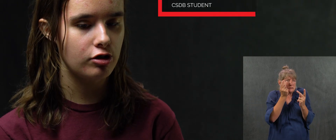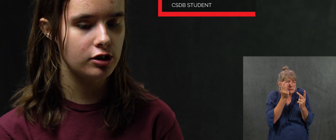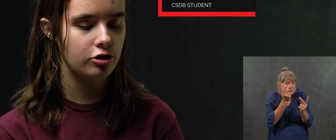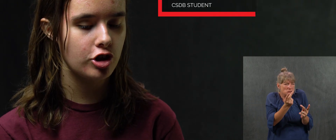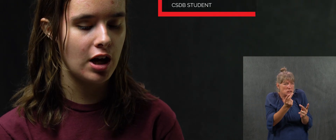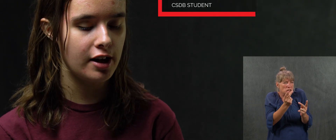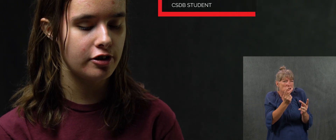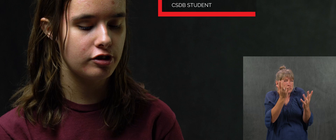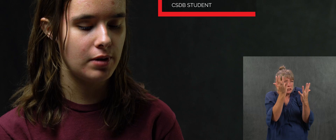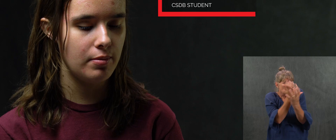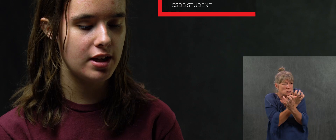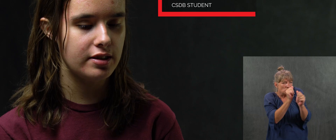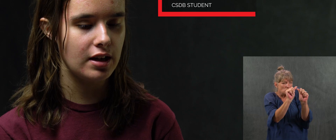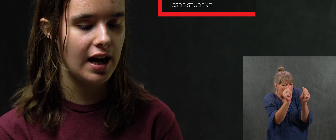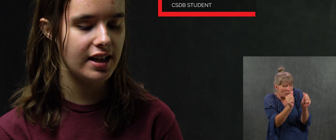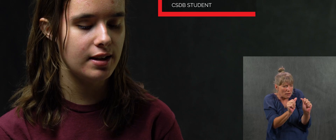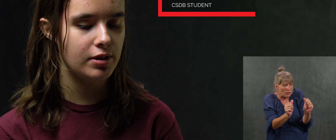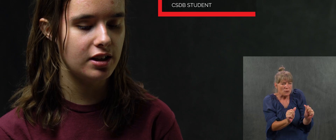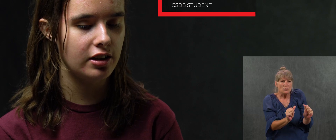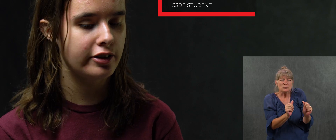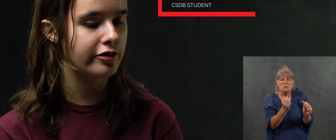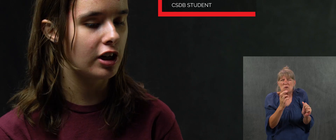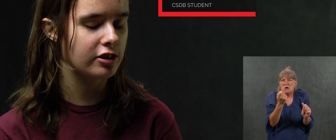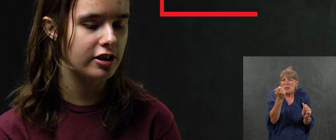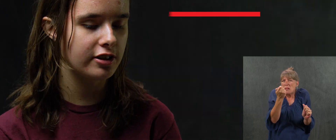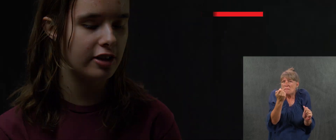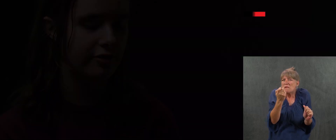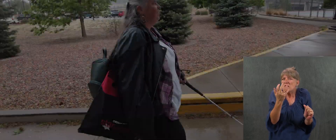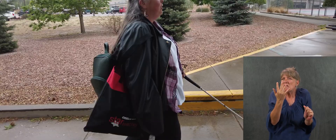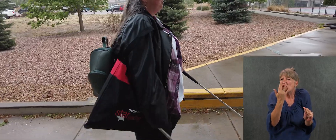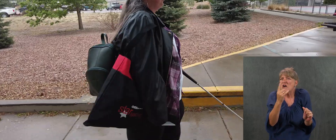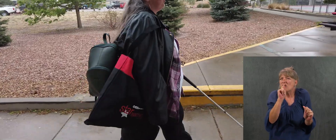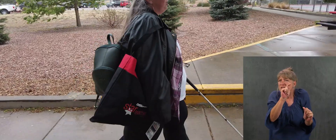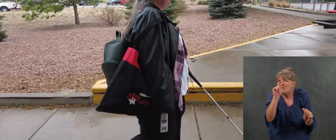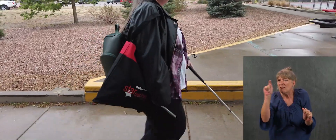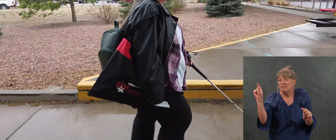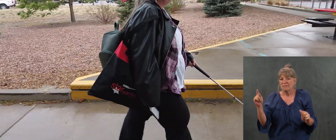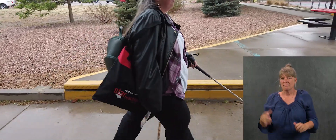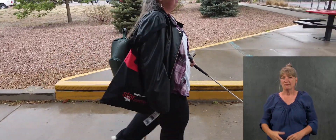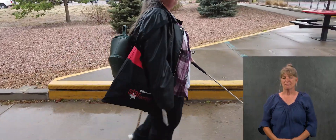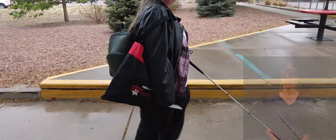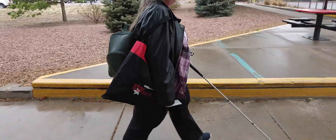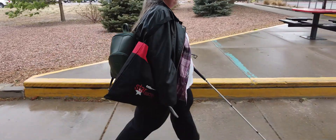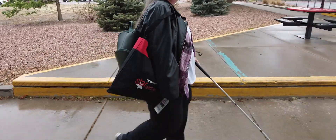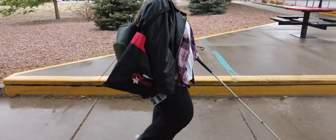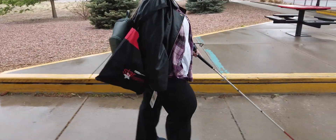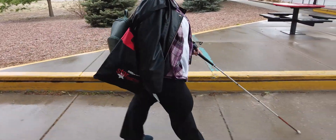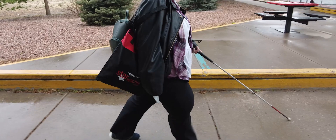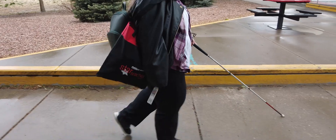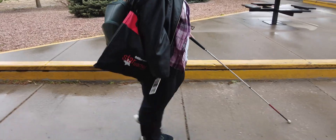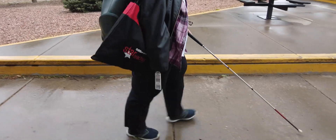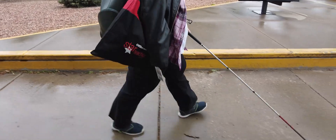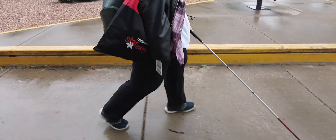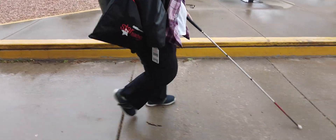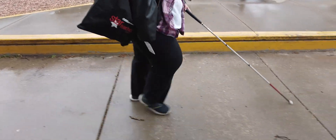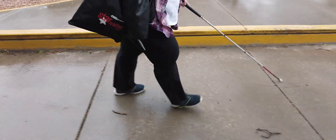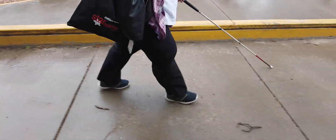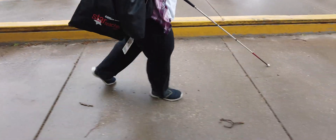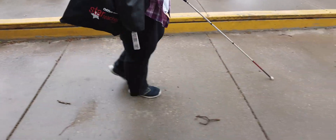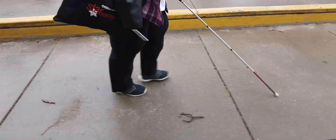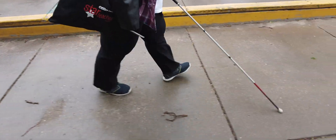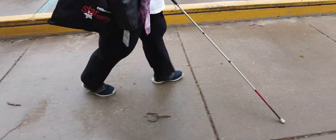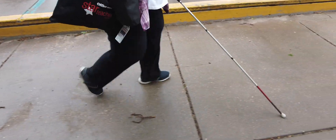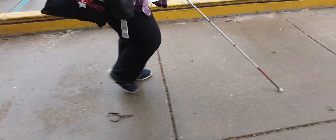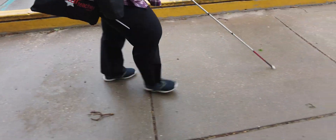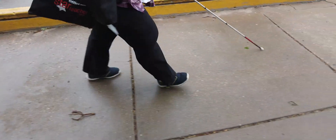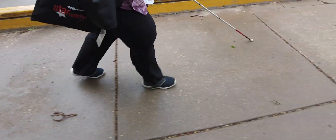see, a little shadows, maybe a tiny bit of color here and there. Alyssa walks down a sidewalk with her cane. Title: Alyssa Webb, CSDB